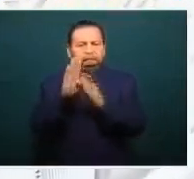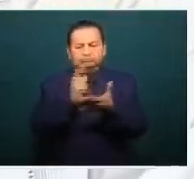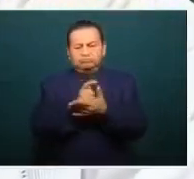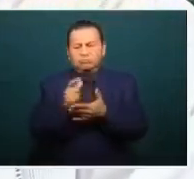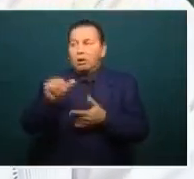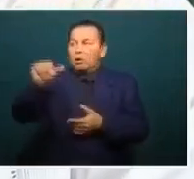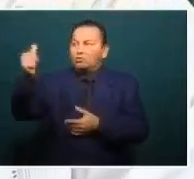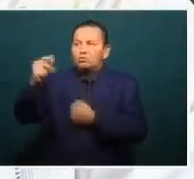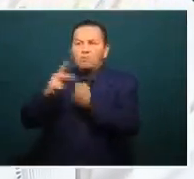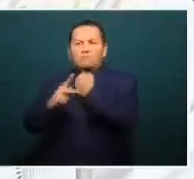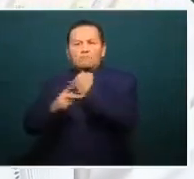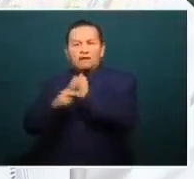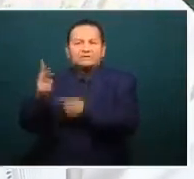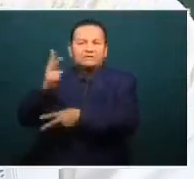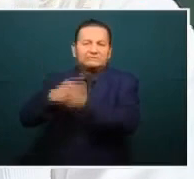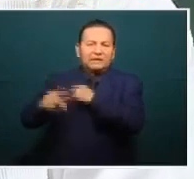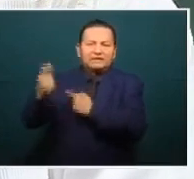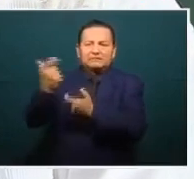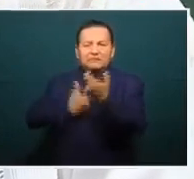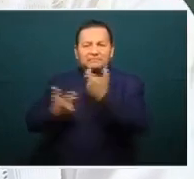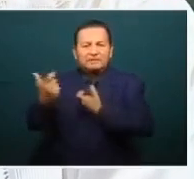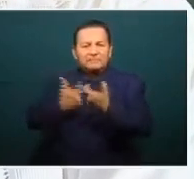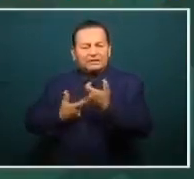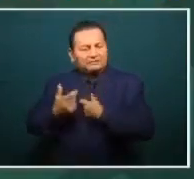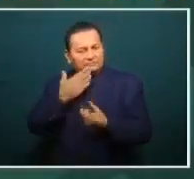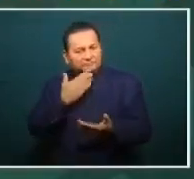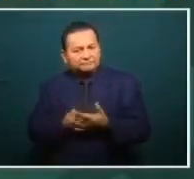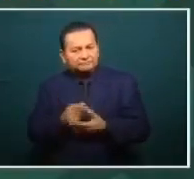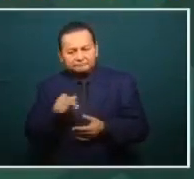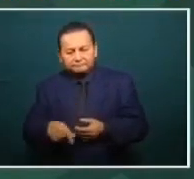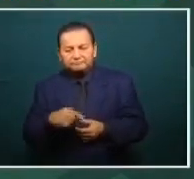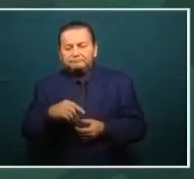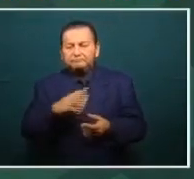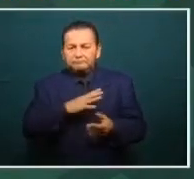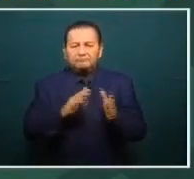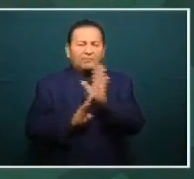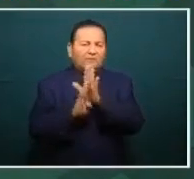And it's growing. The foreign investment,